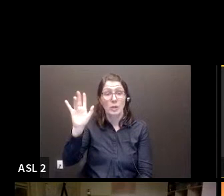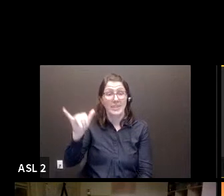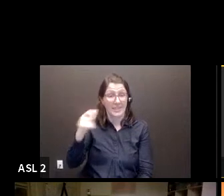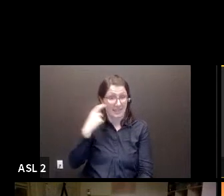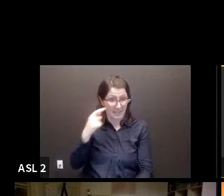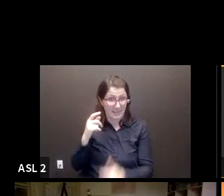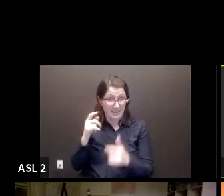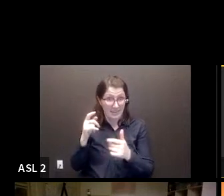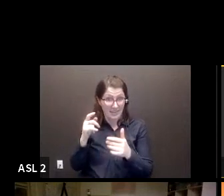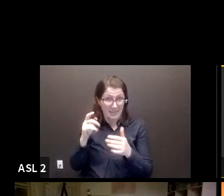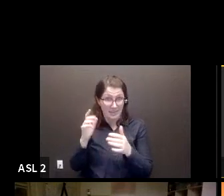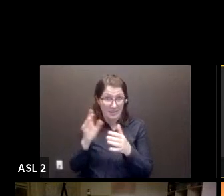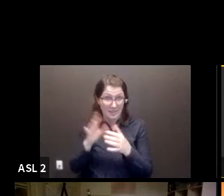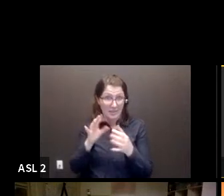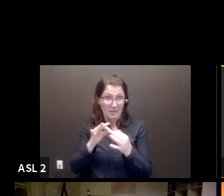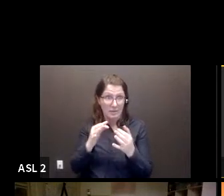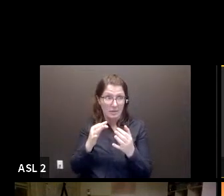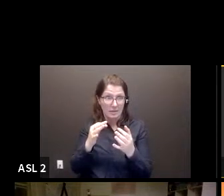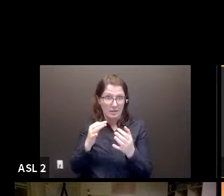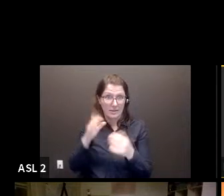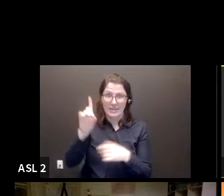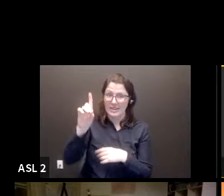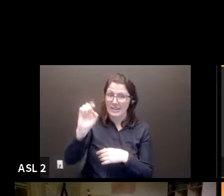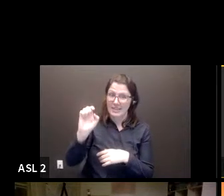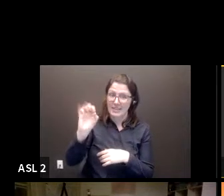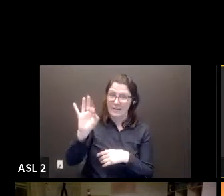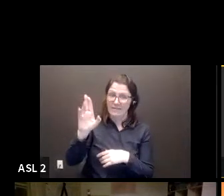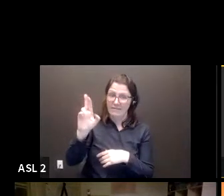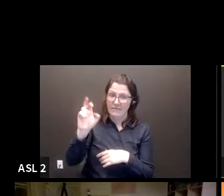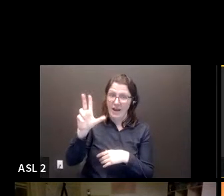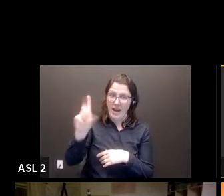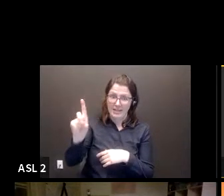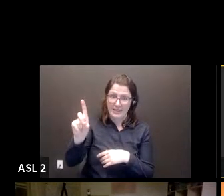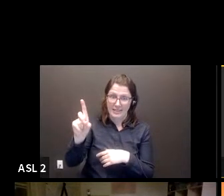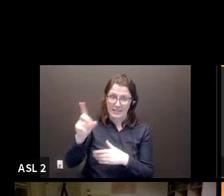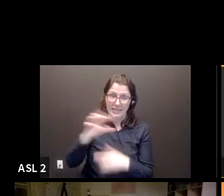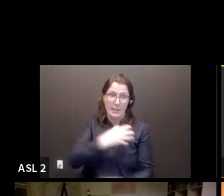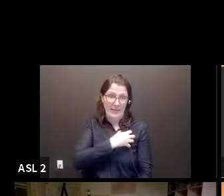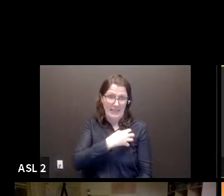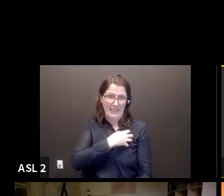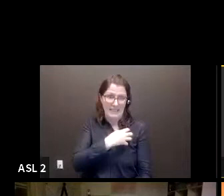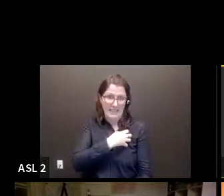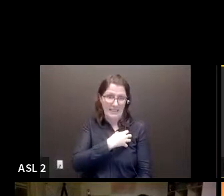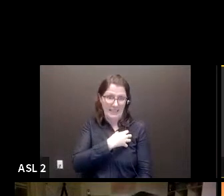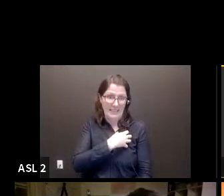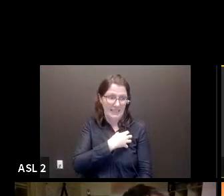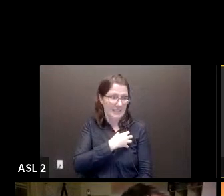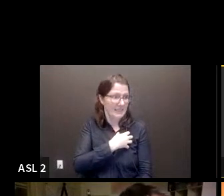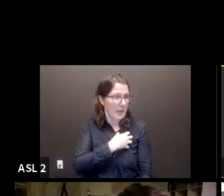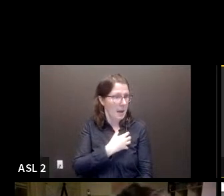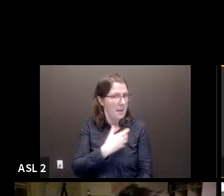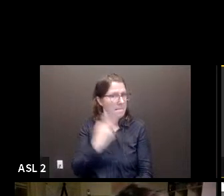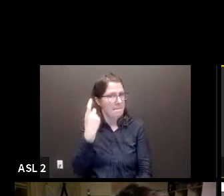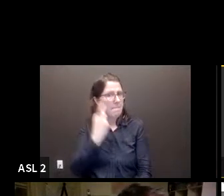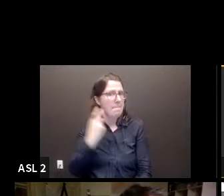from defunding the police and as i listen to that um